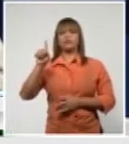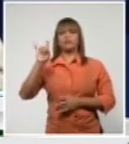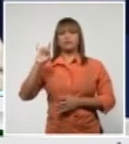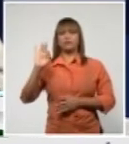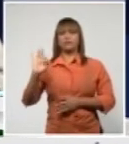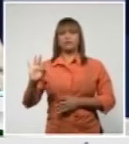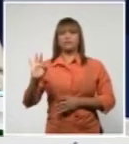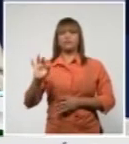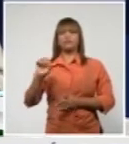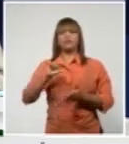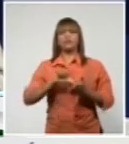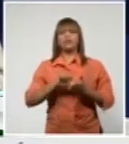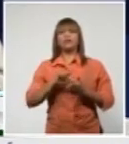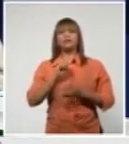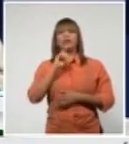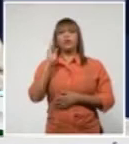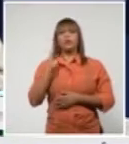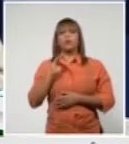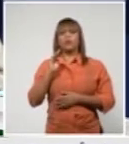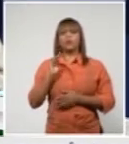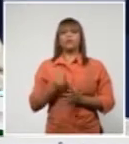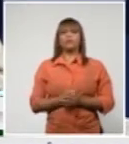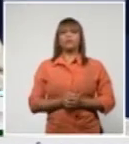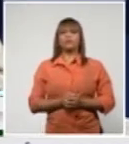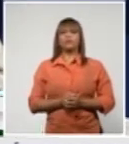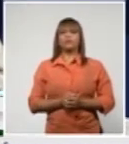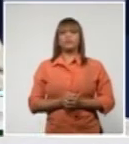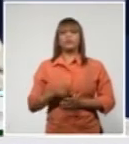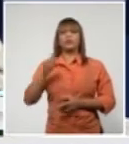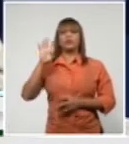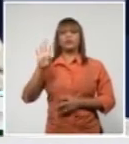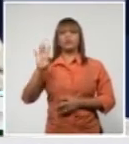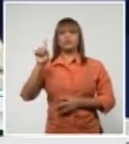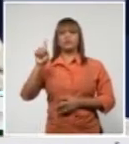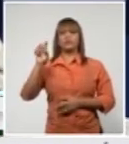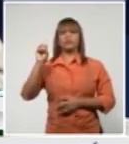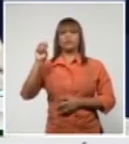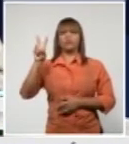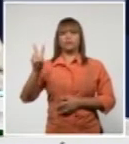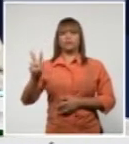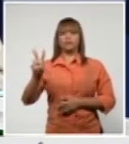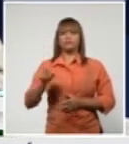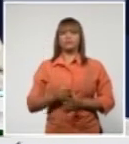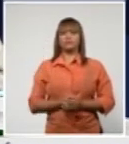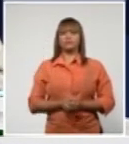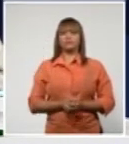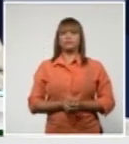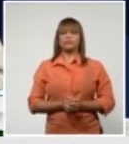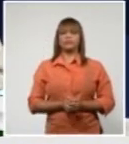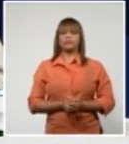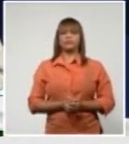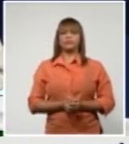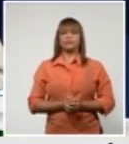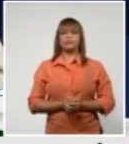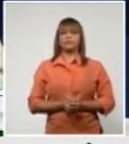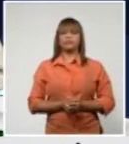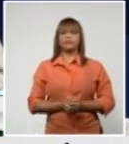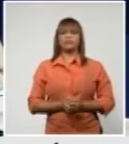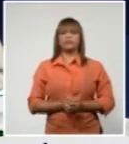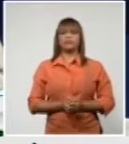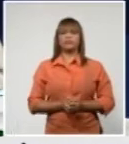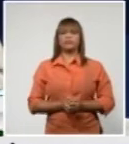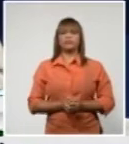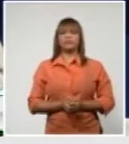418 in the Hermanos Almajeras Hospital Laboratory, 402 in the Molecular Immunology